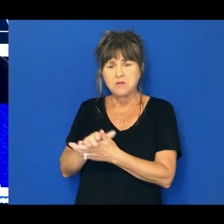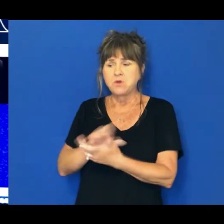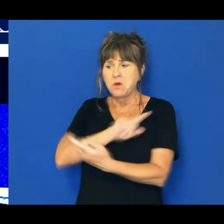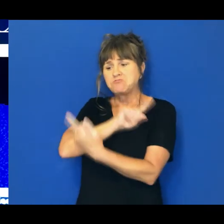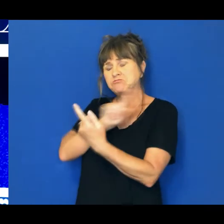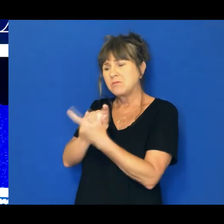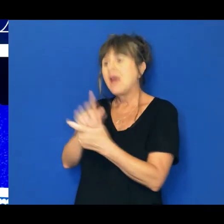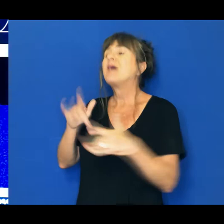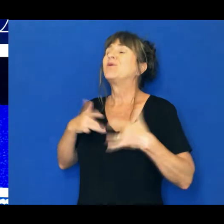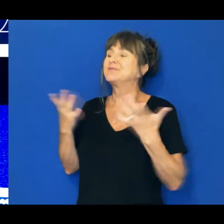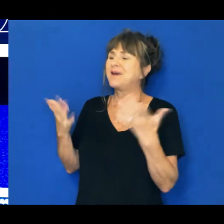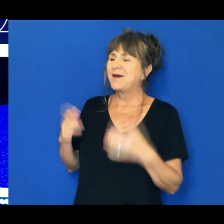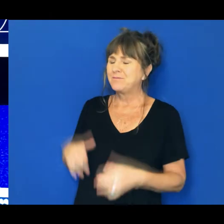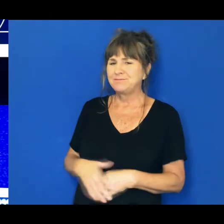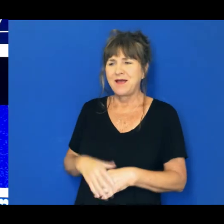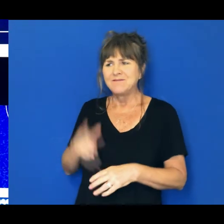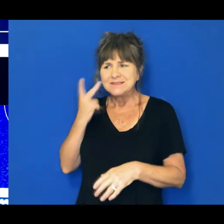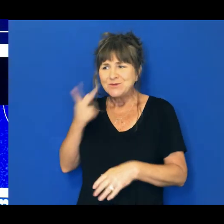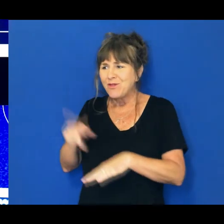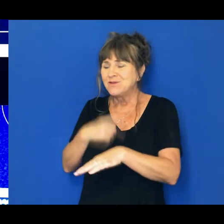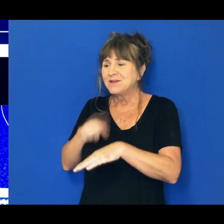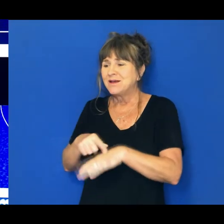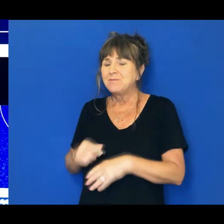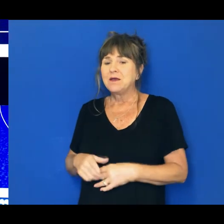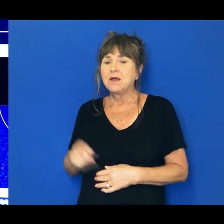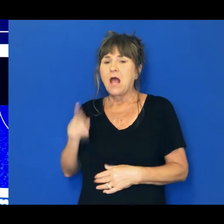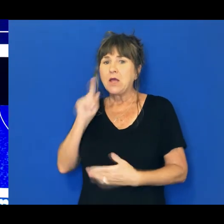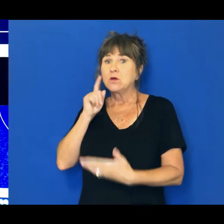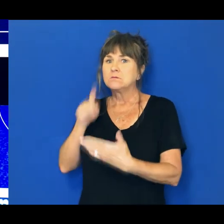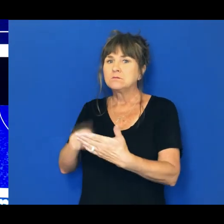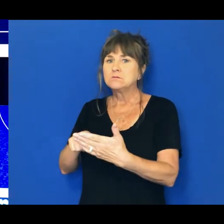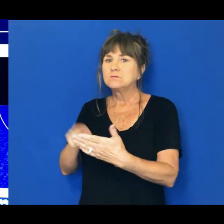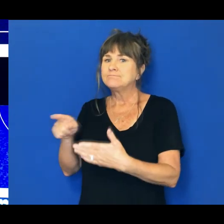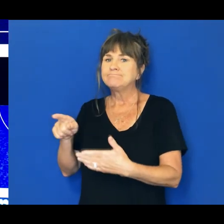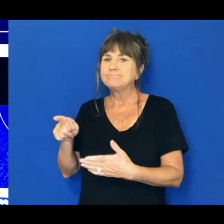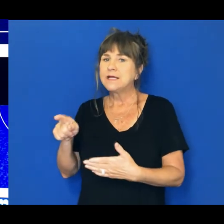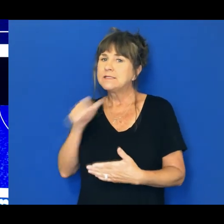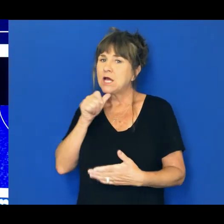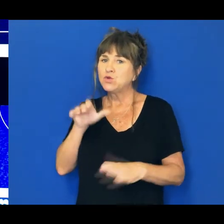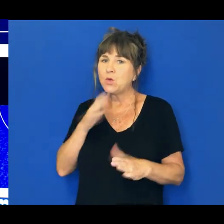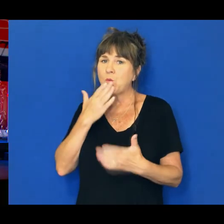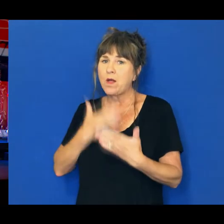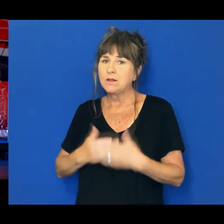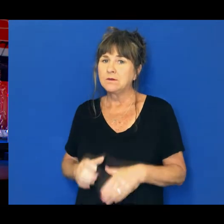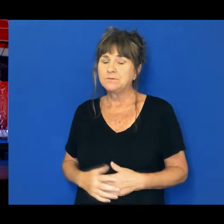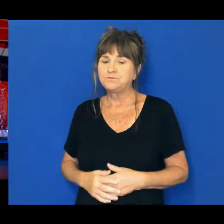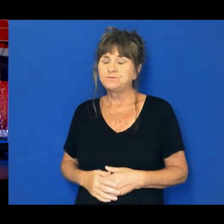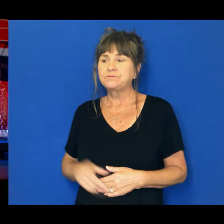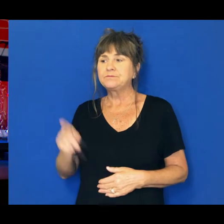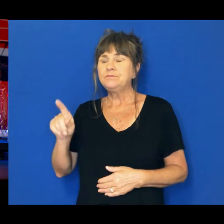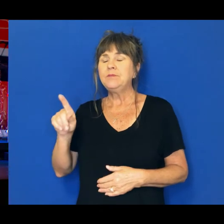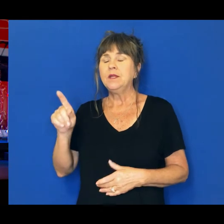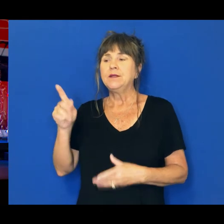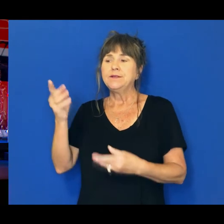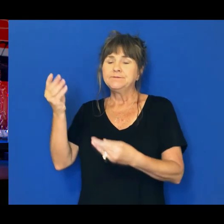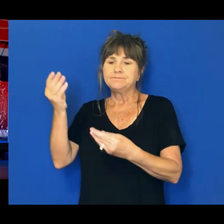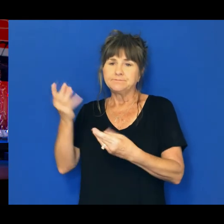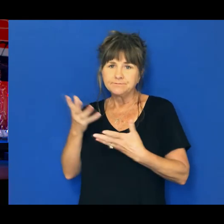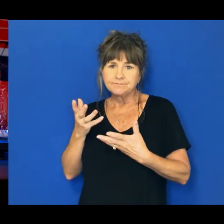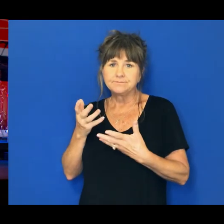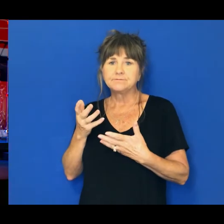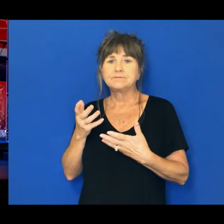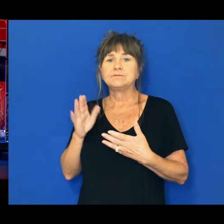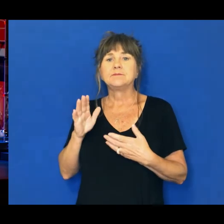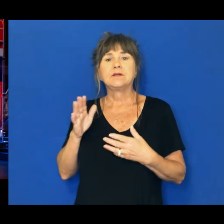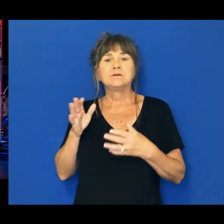man? Haven't seen you in a while, because that's what we're living in. How have you been? And I can tell that he wasn't doing okay. And Nash was really gracious with me and